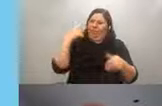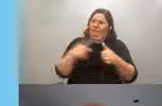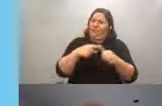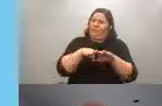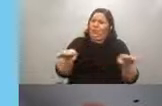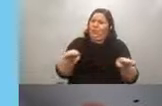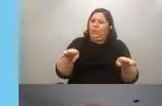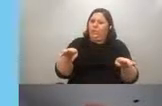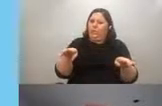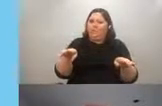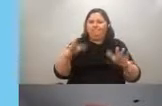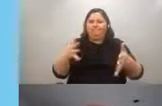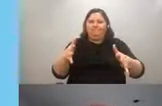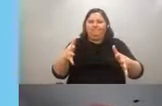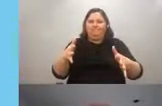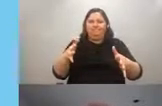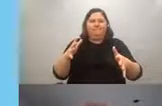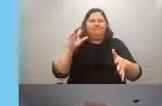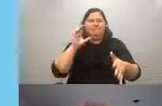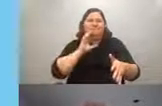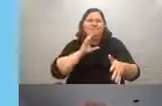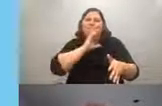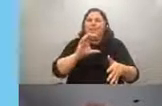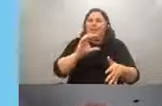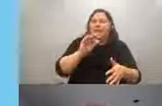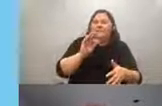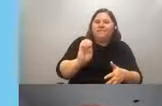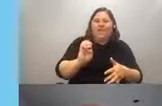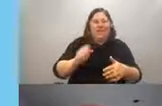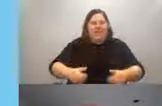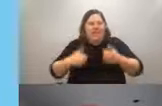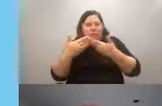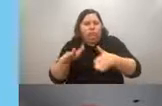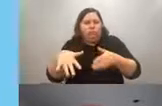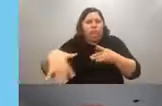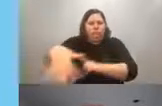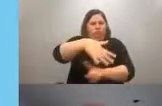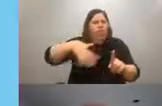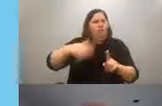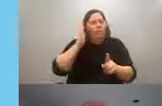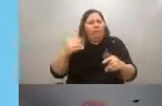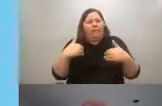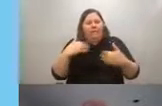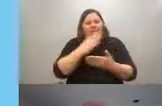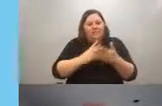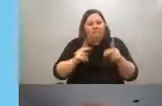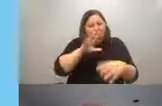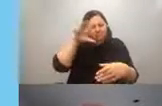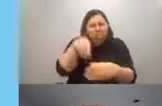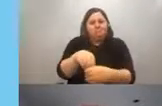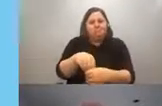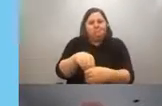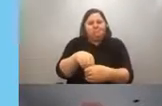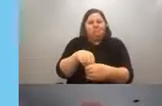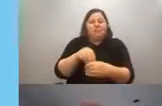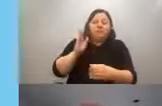as um kind of a cafe and living room setting uh recognizing that there are going to be individuals participants um